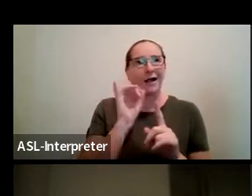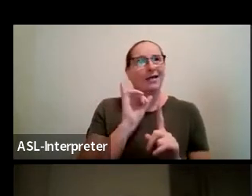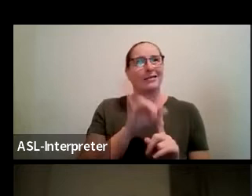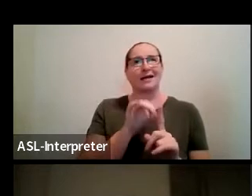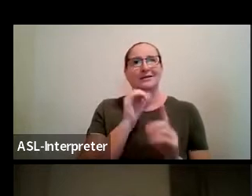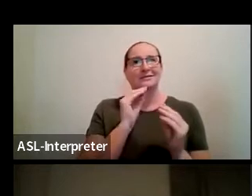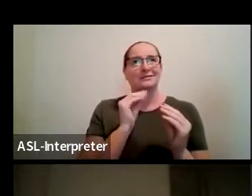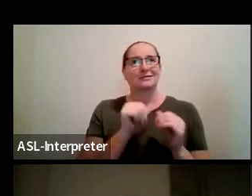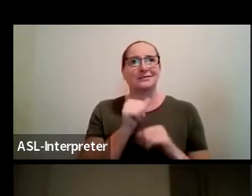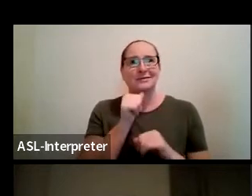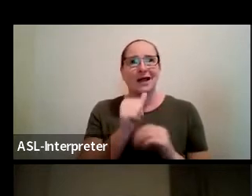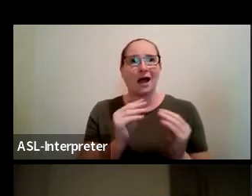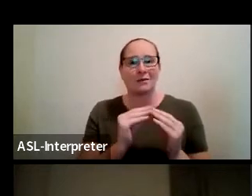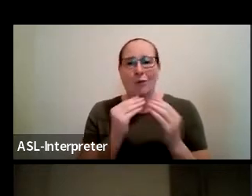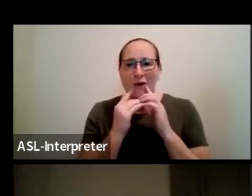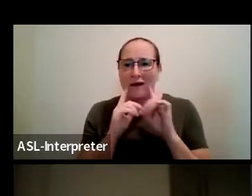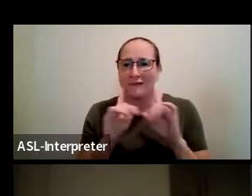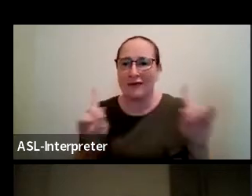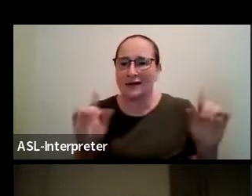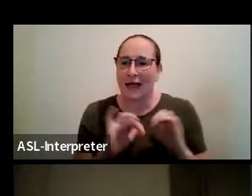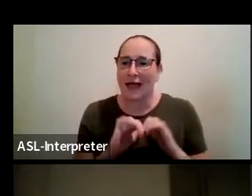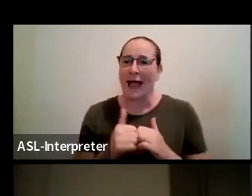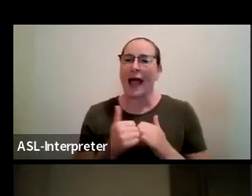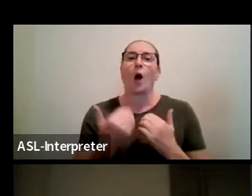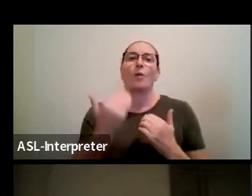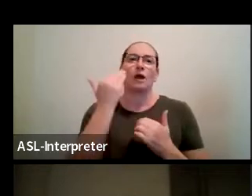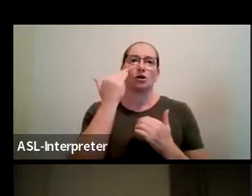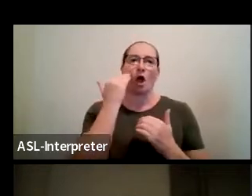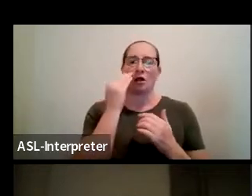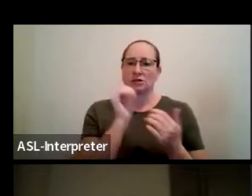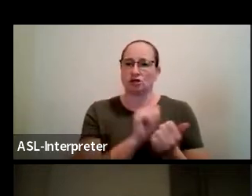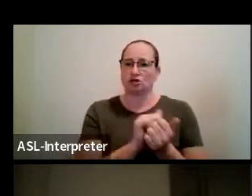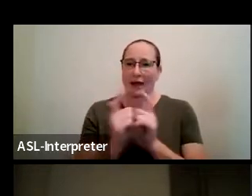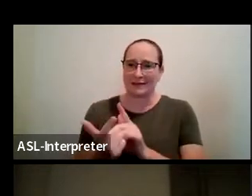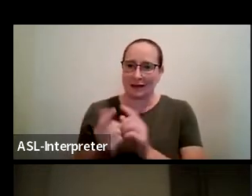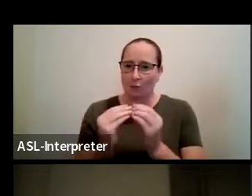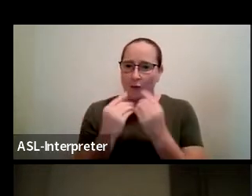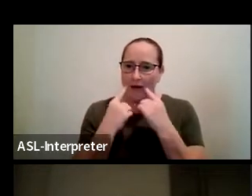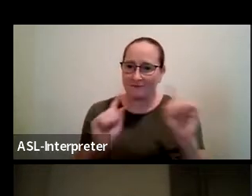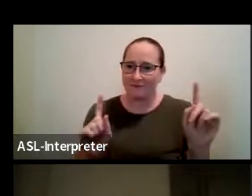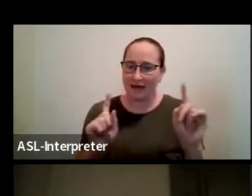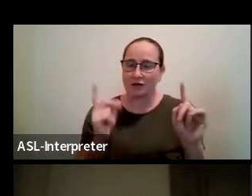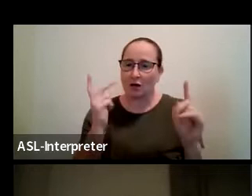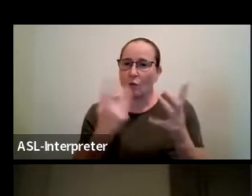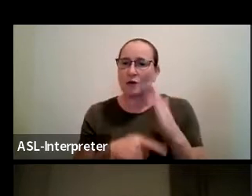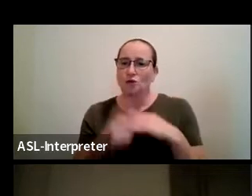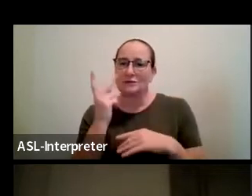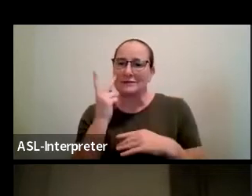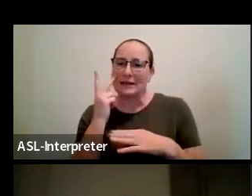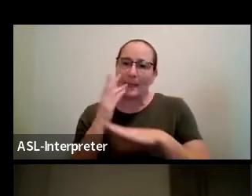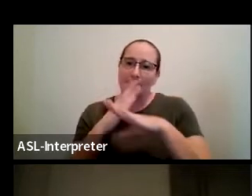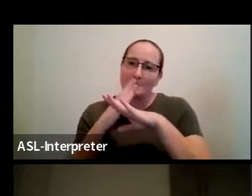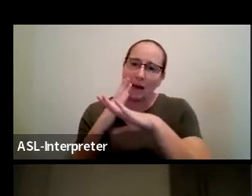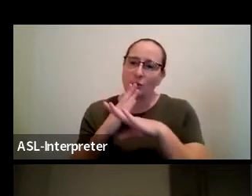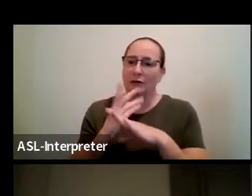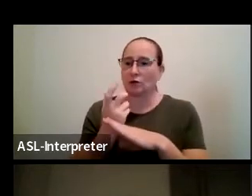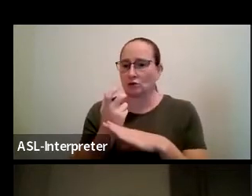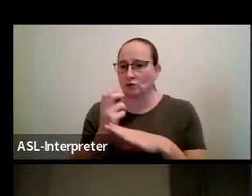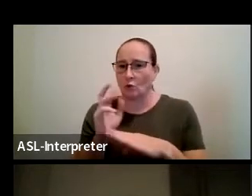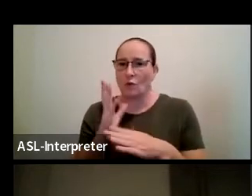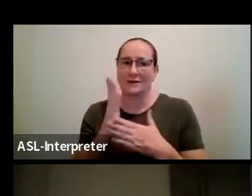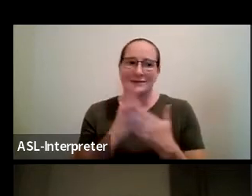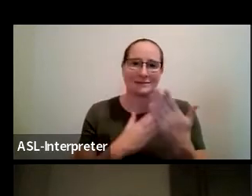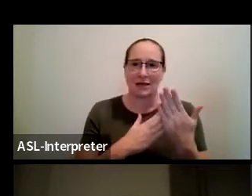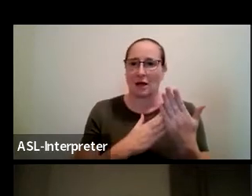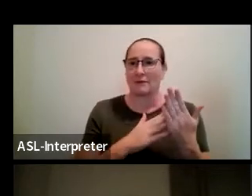more effective. How can we make our knowledge translation more effective? What do you see the barriers or some of